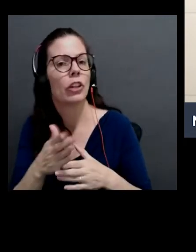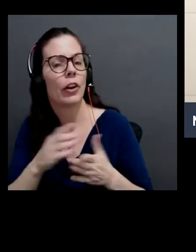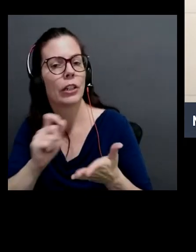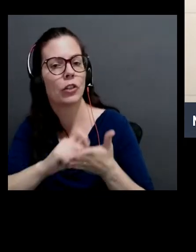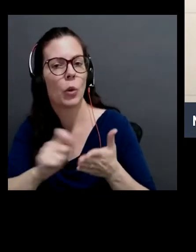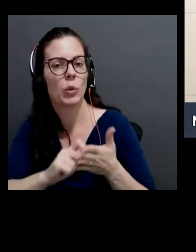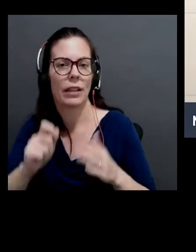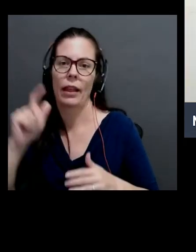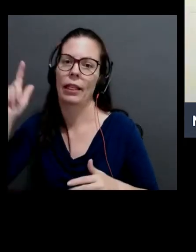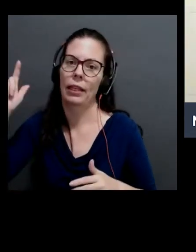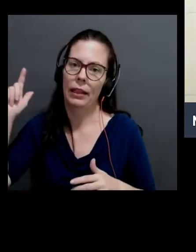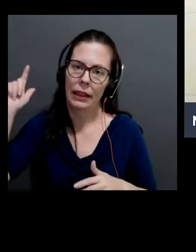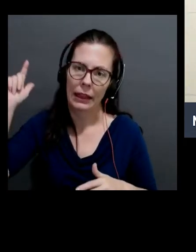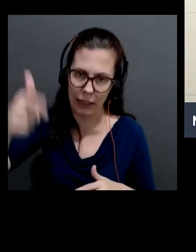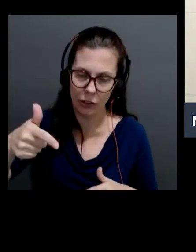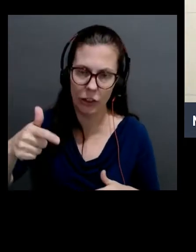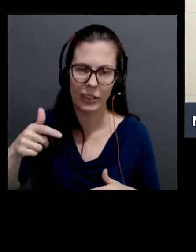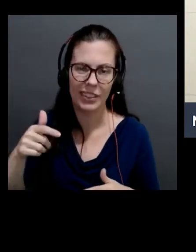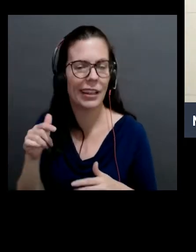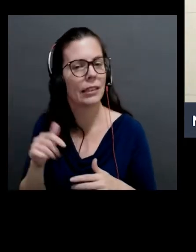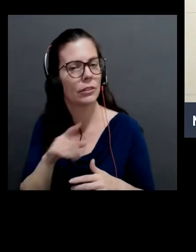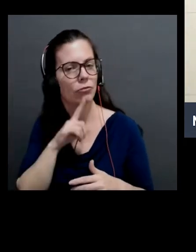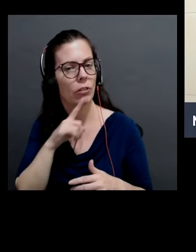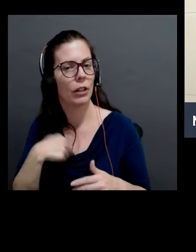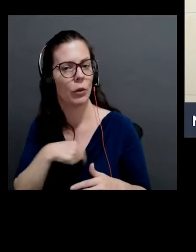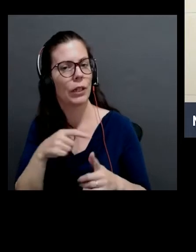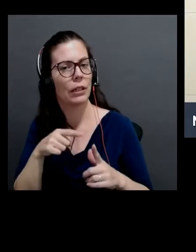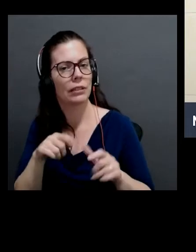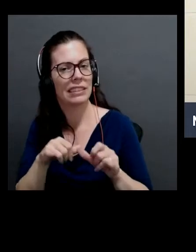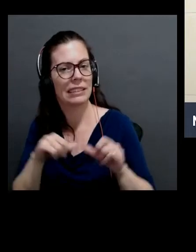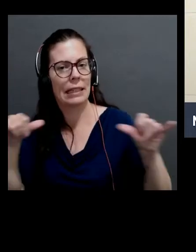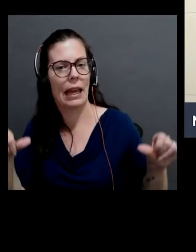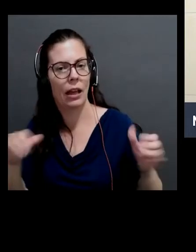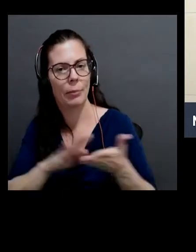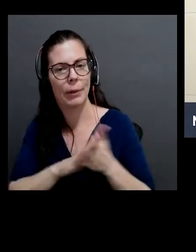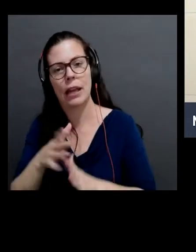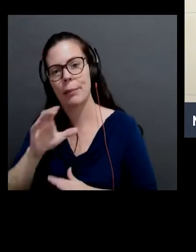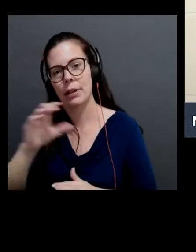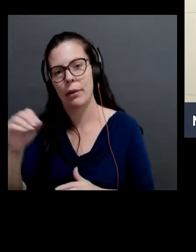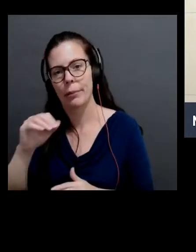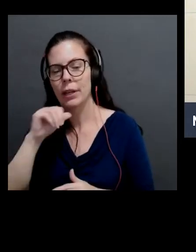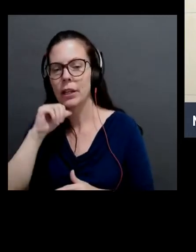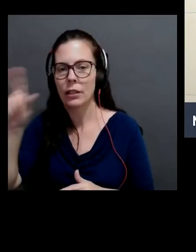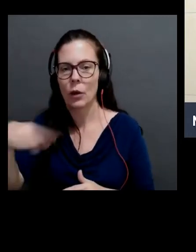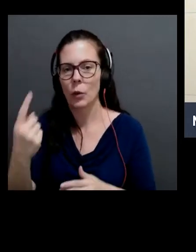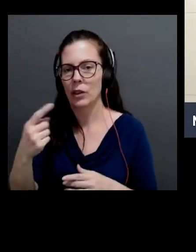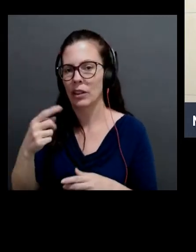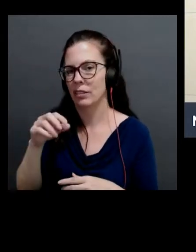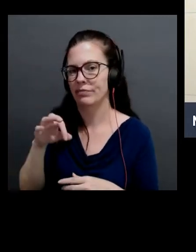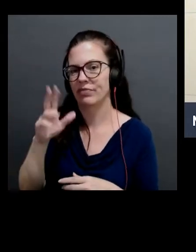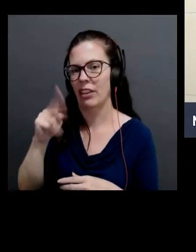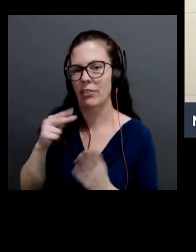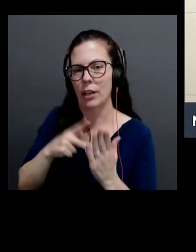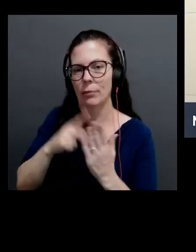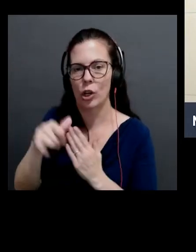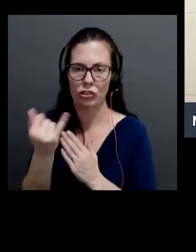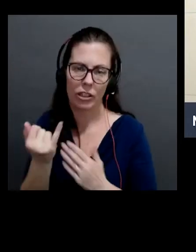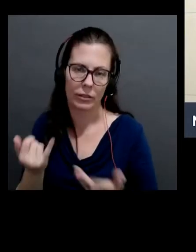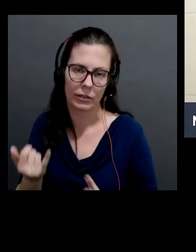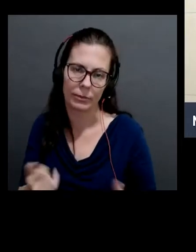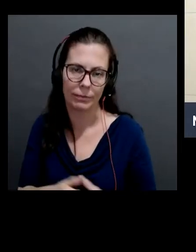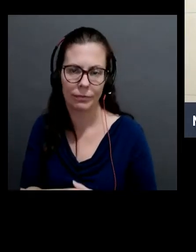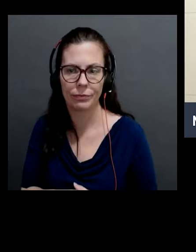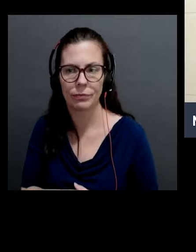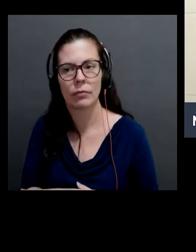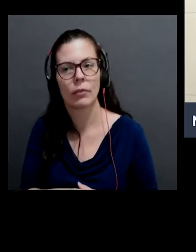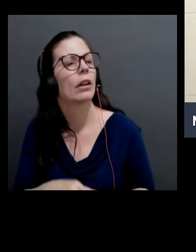later. That's like really when we started to scale into a company rather than just like a fun project that we were just working on. So